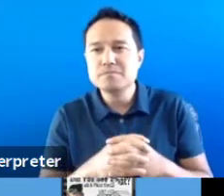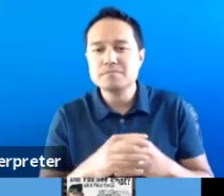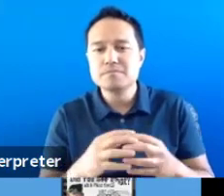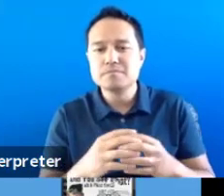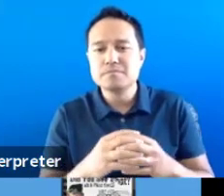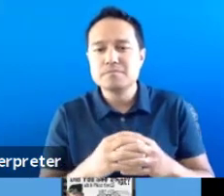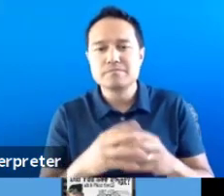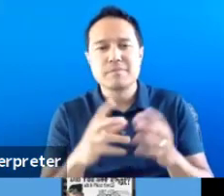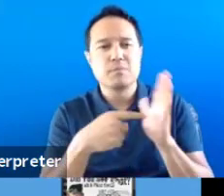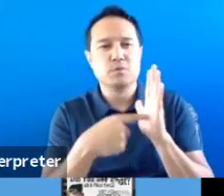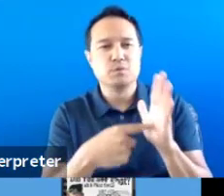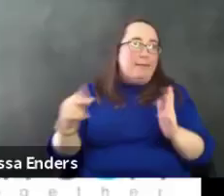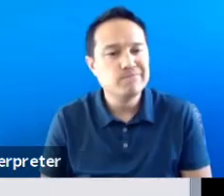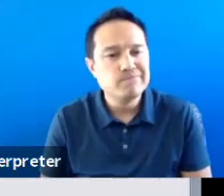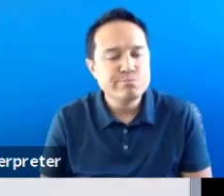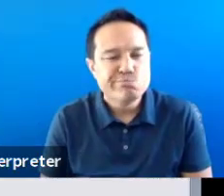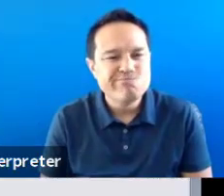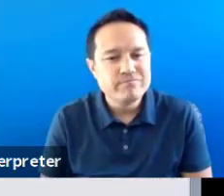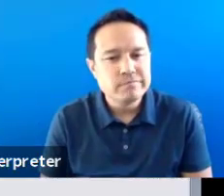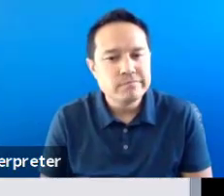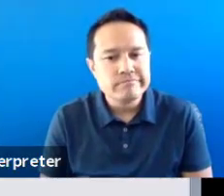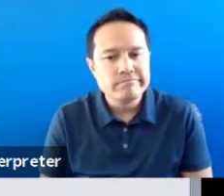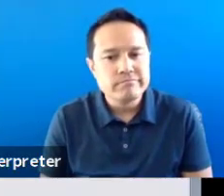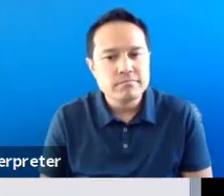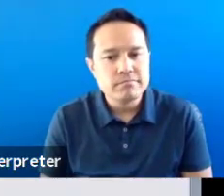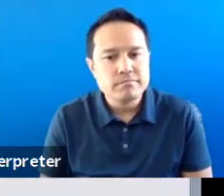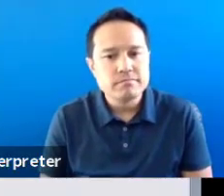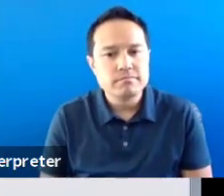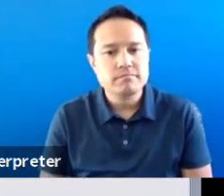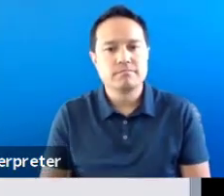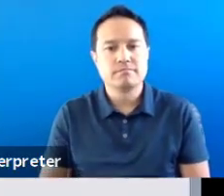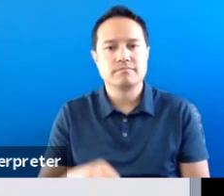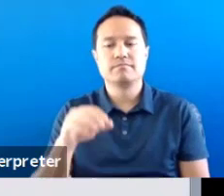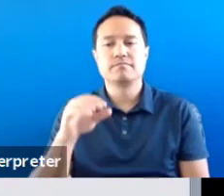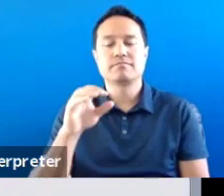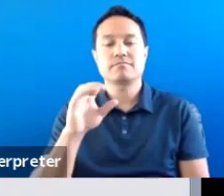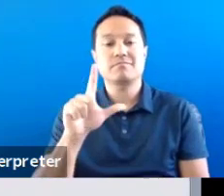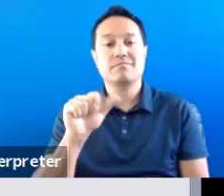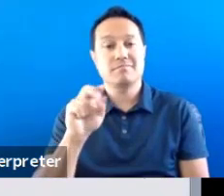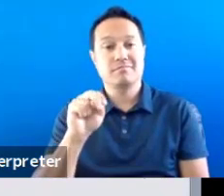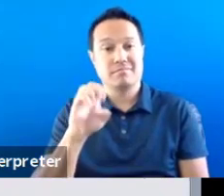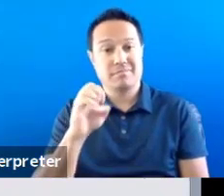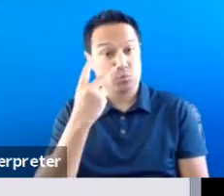where they can find it in Discovery. And all right, so can you guys see my screen?